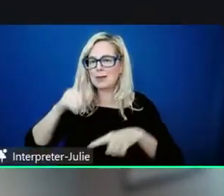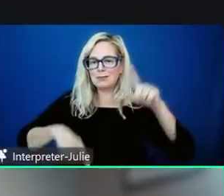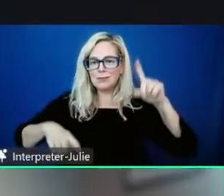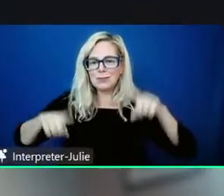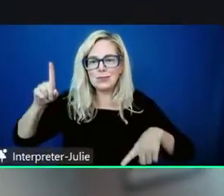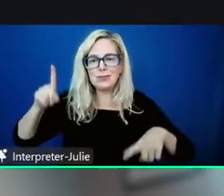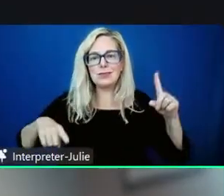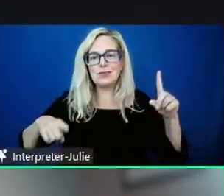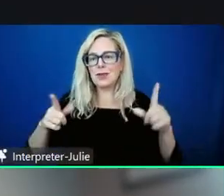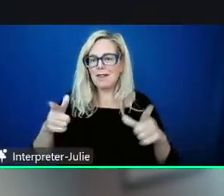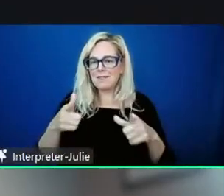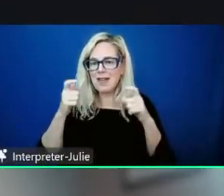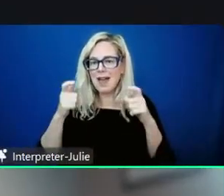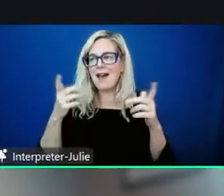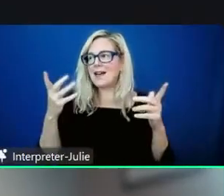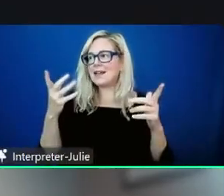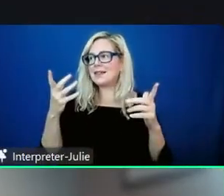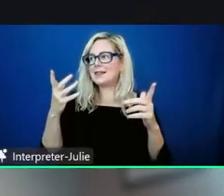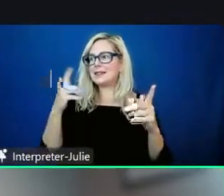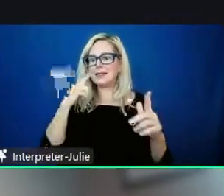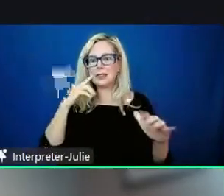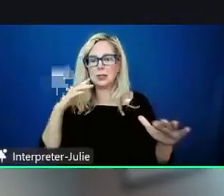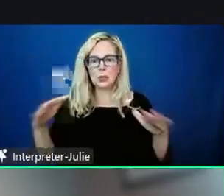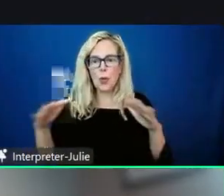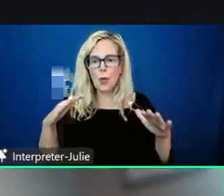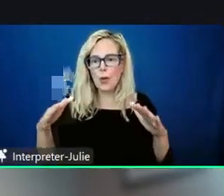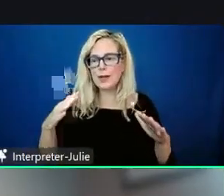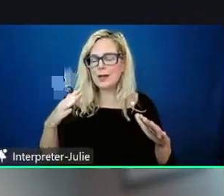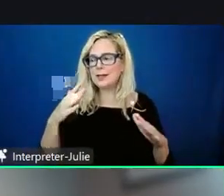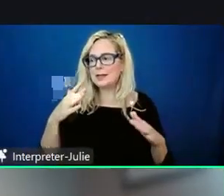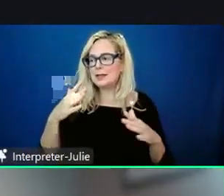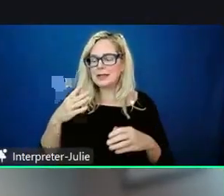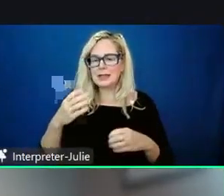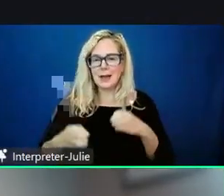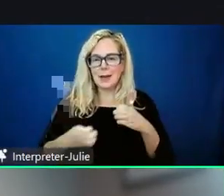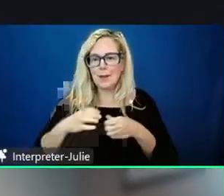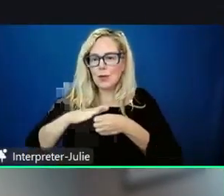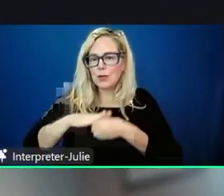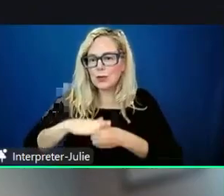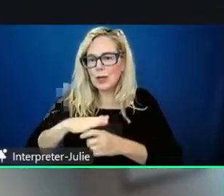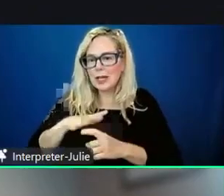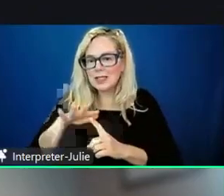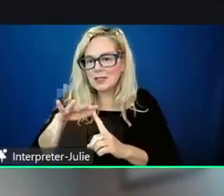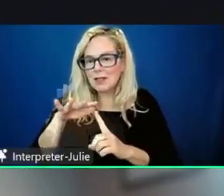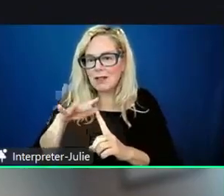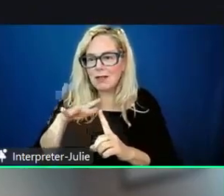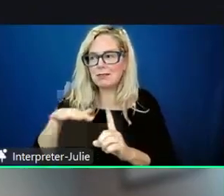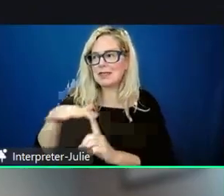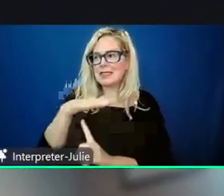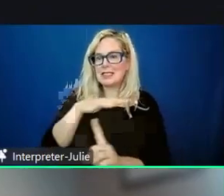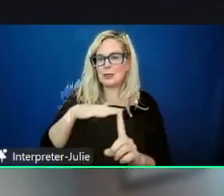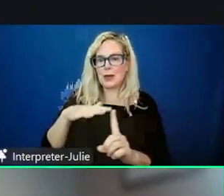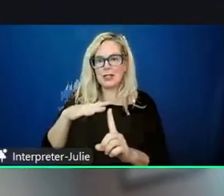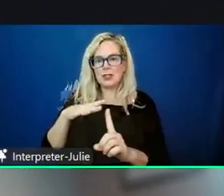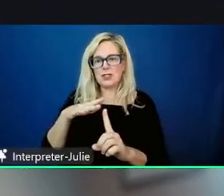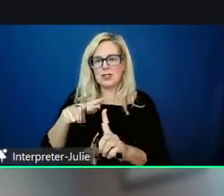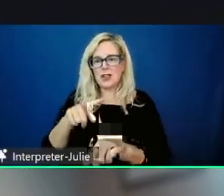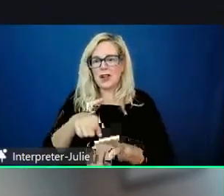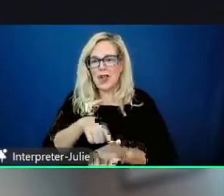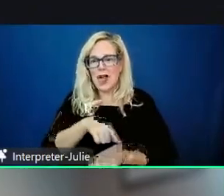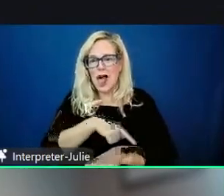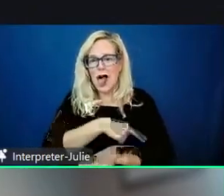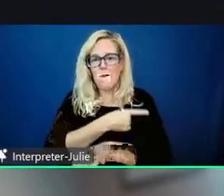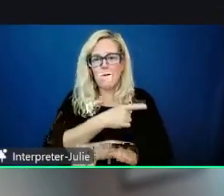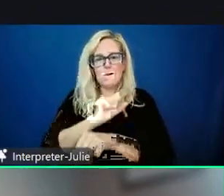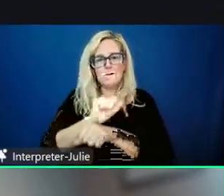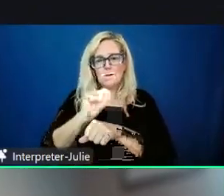environments with loud ambient noise and emotionally stressful situations and long hours. And learners have to interact with many